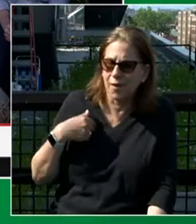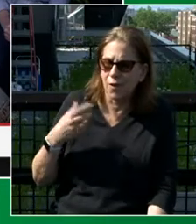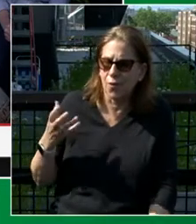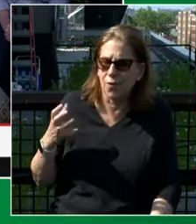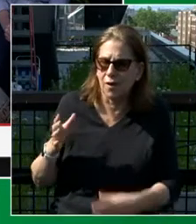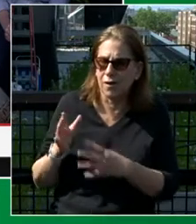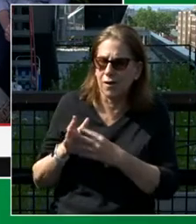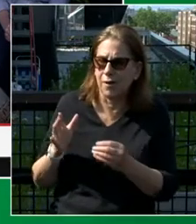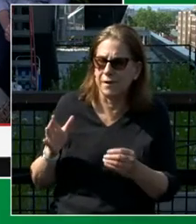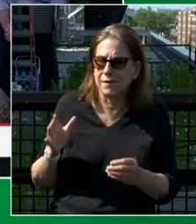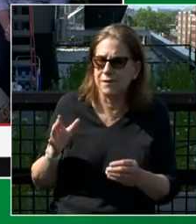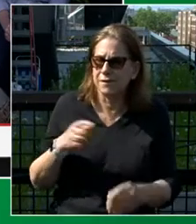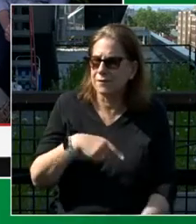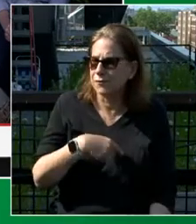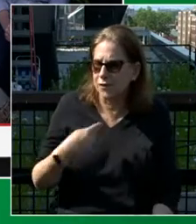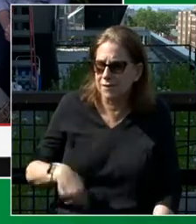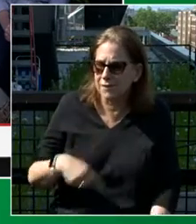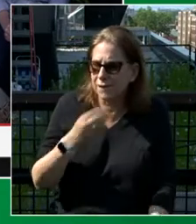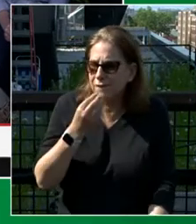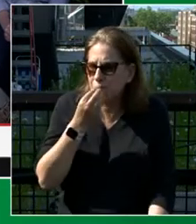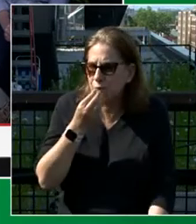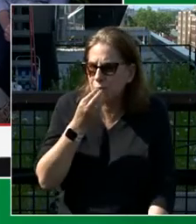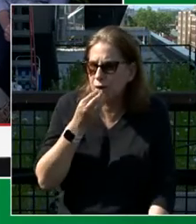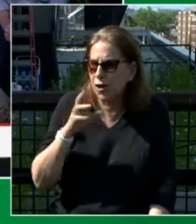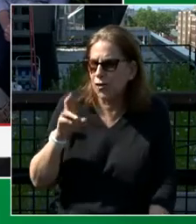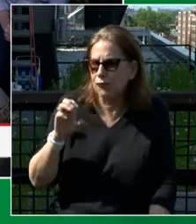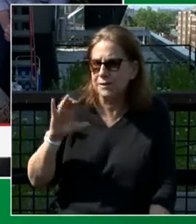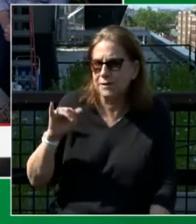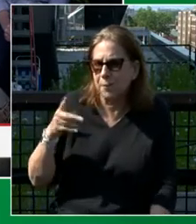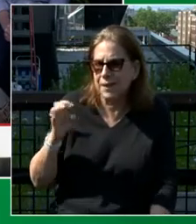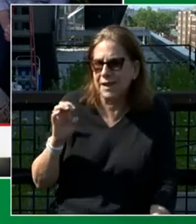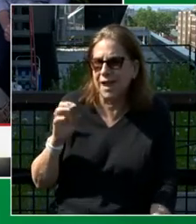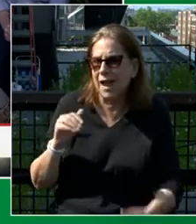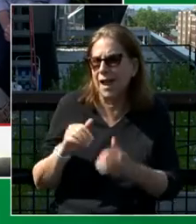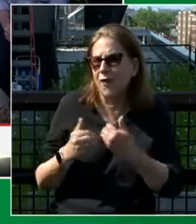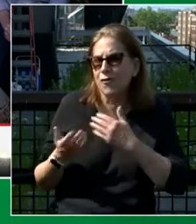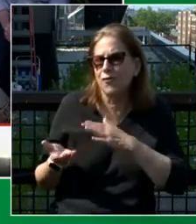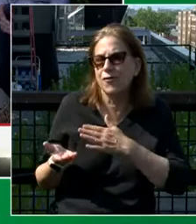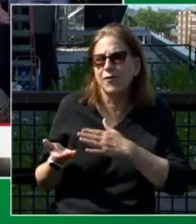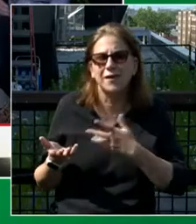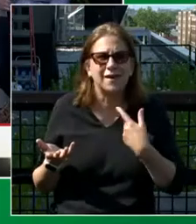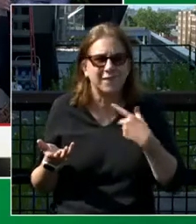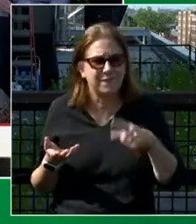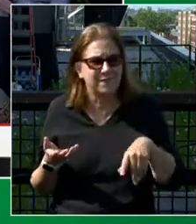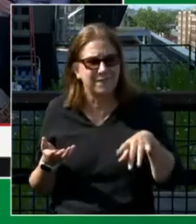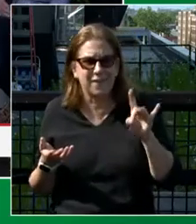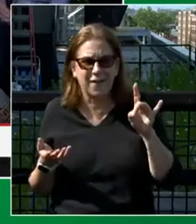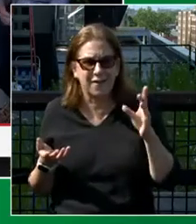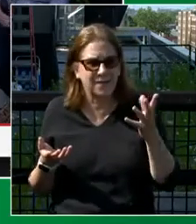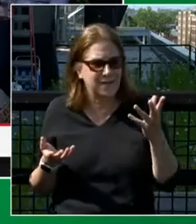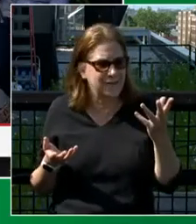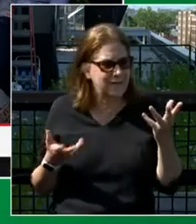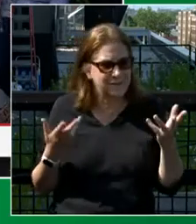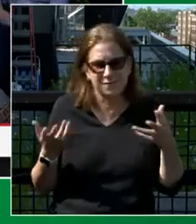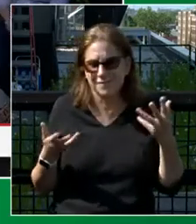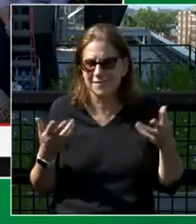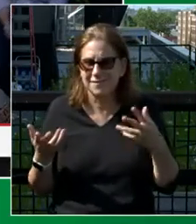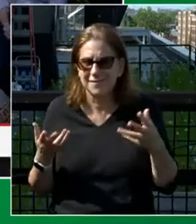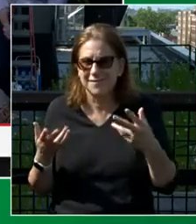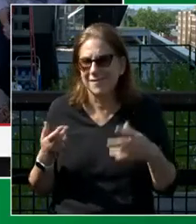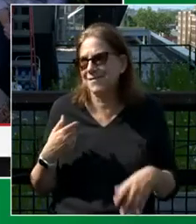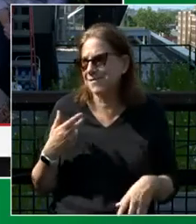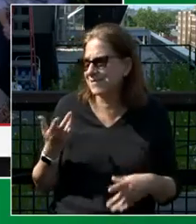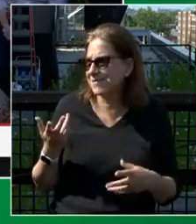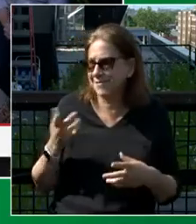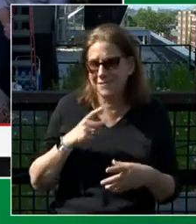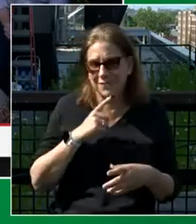that I found. They came in little cartons. You just can't get it after like noon, though. So I'm just making fun of Chef Ma, because